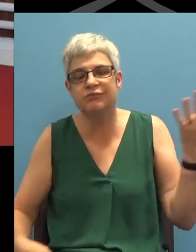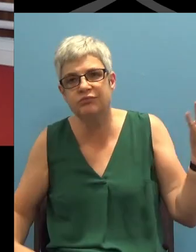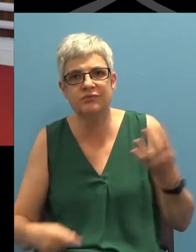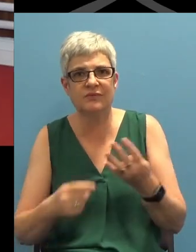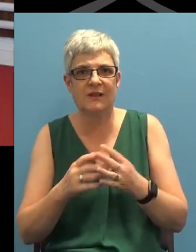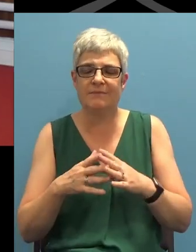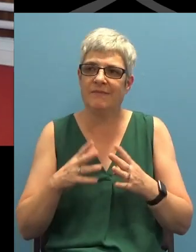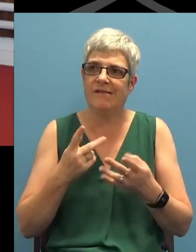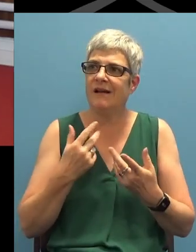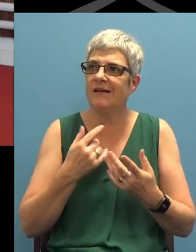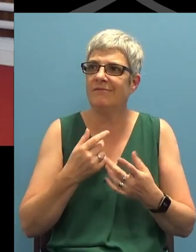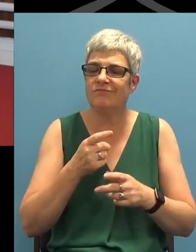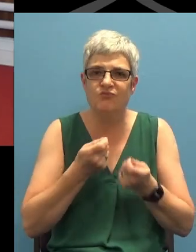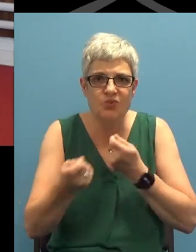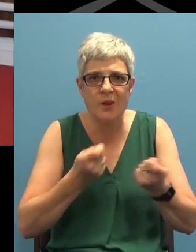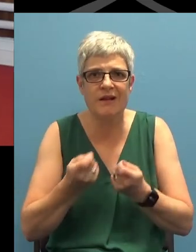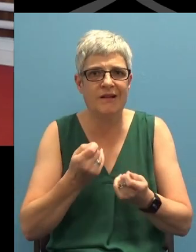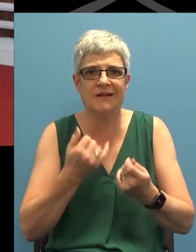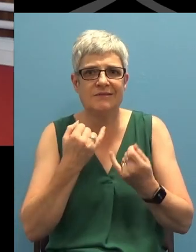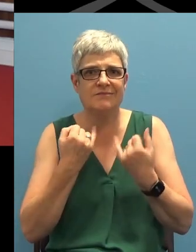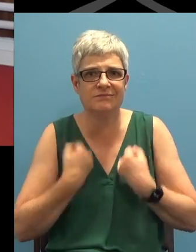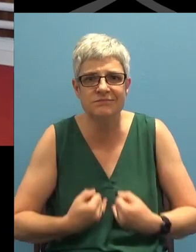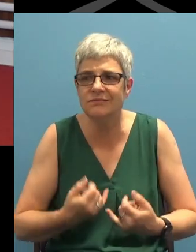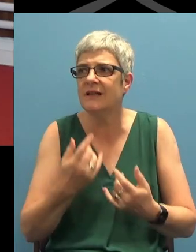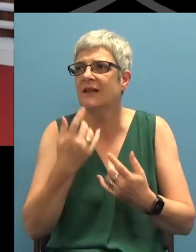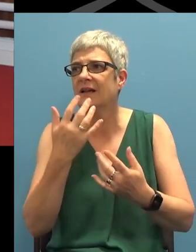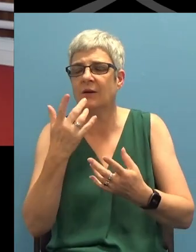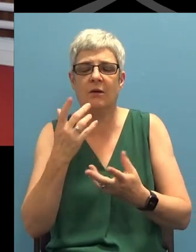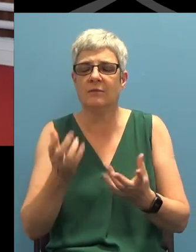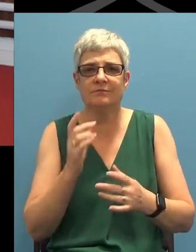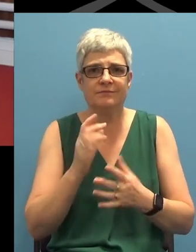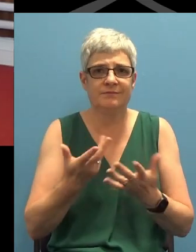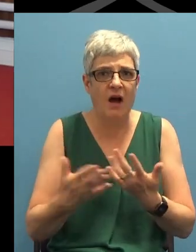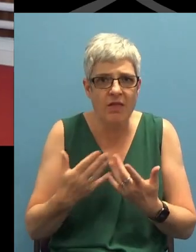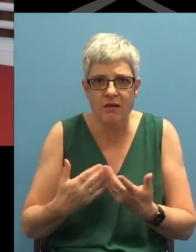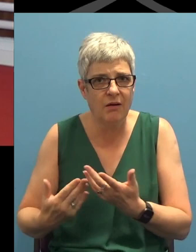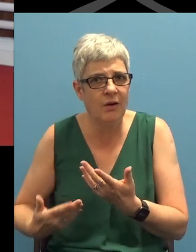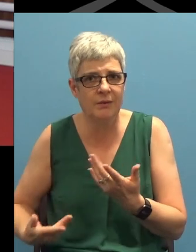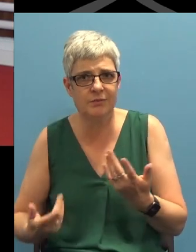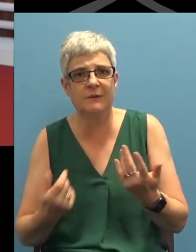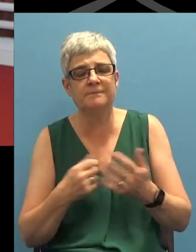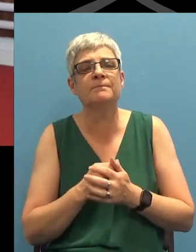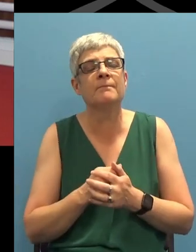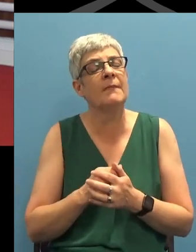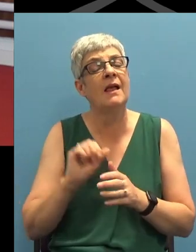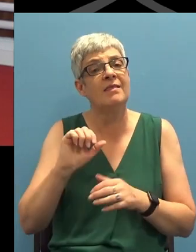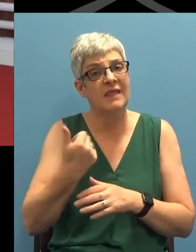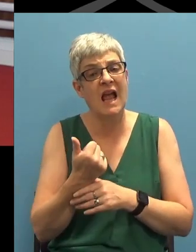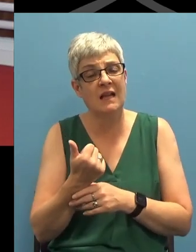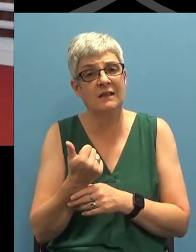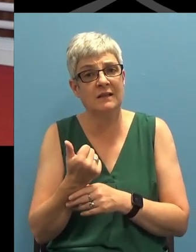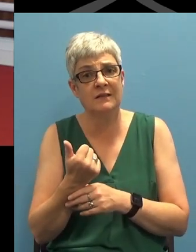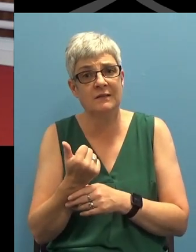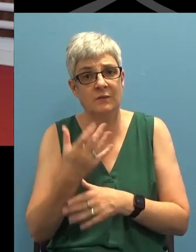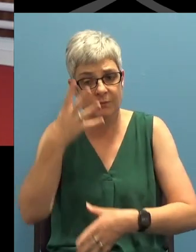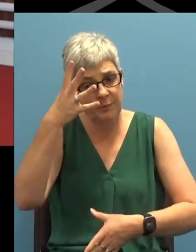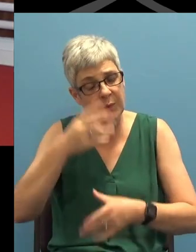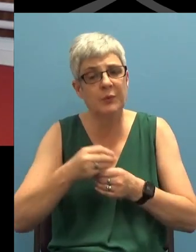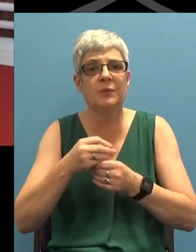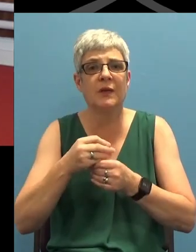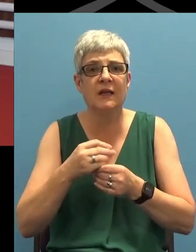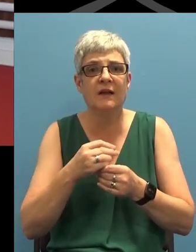bereaved ruler, an ill woman, blind men, another mute man. And then we get the summary in